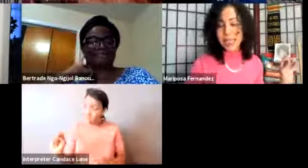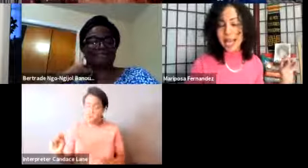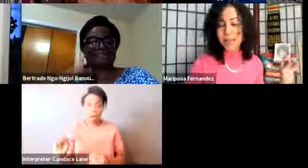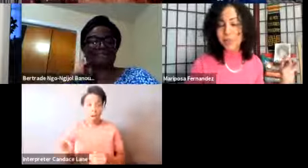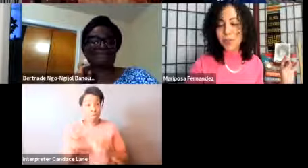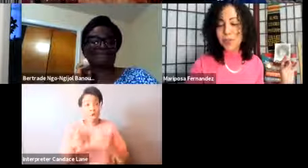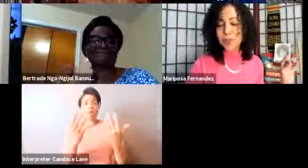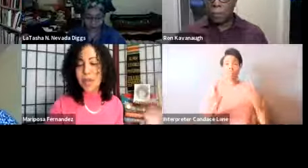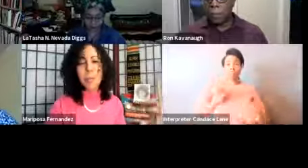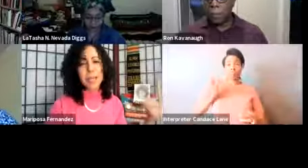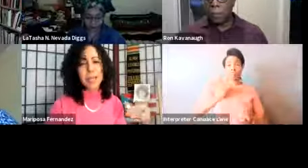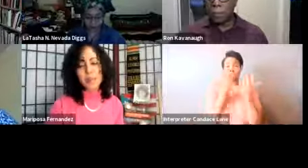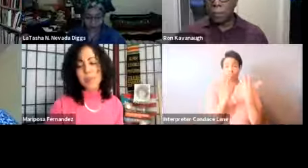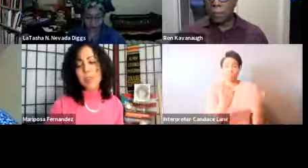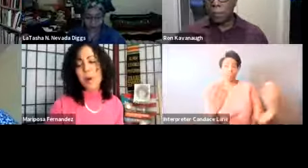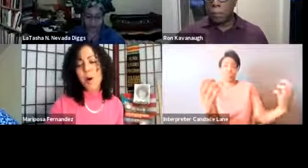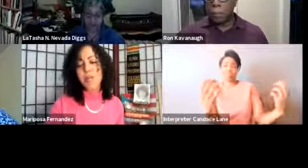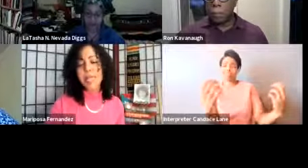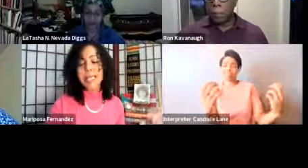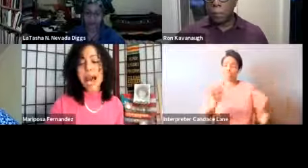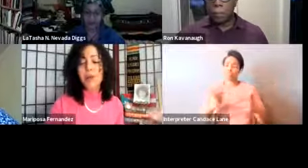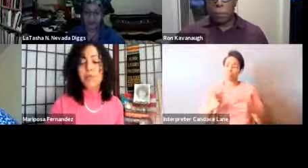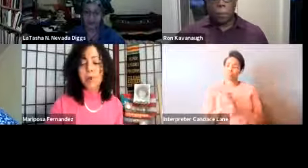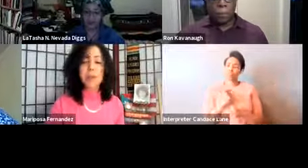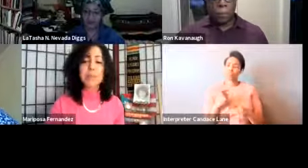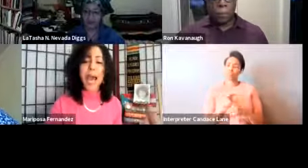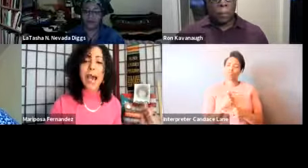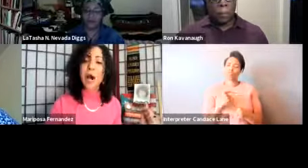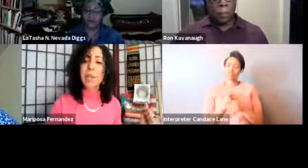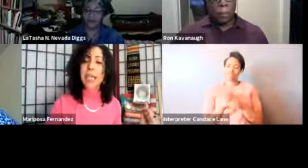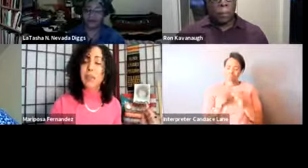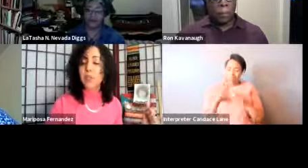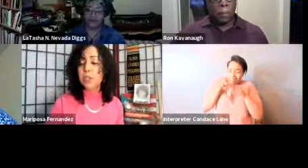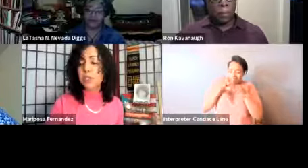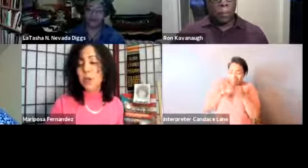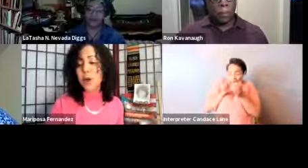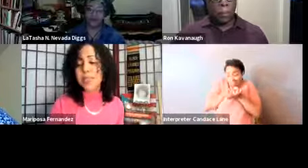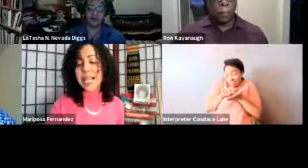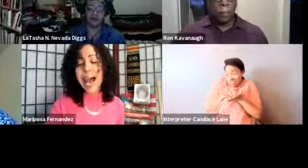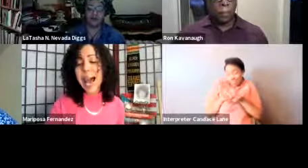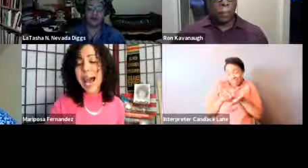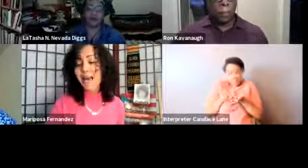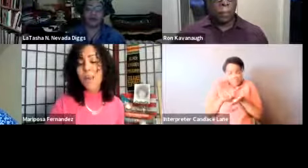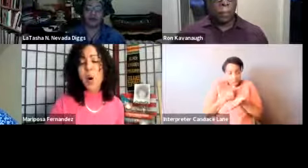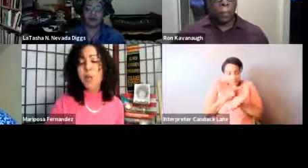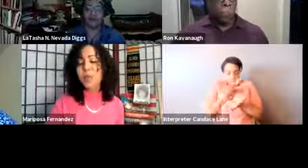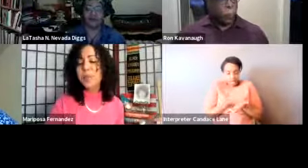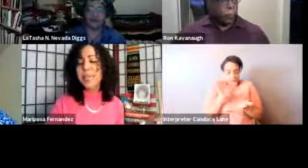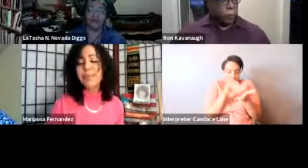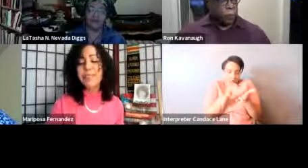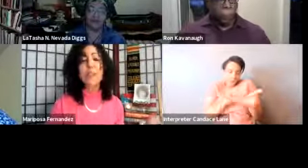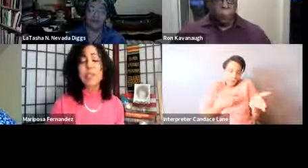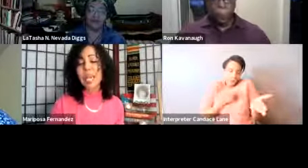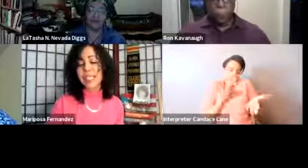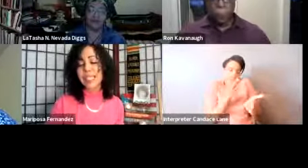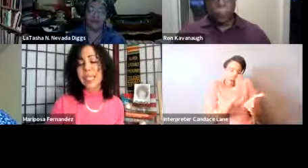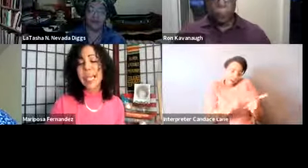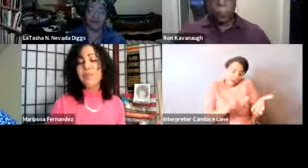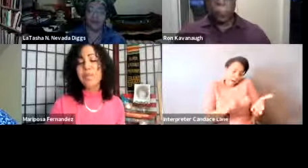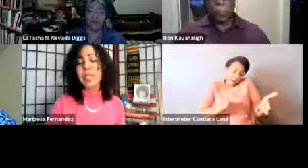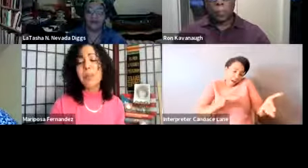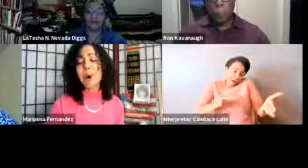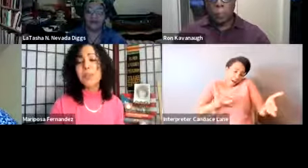with lakeside views, but in birthing poems on tile floors back up against wooden doors. I am a poet who believes in